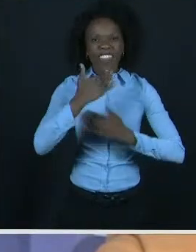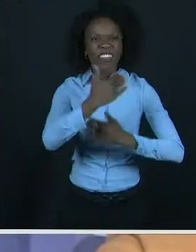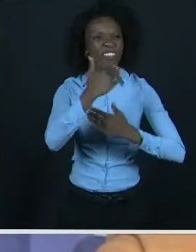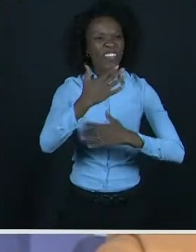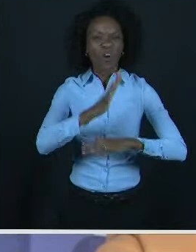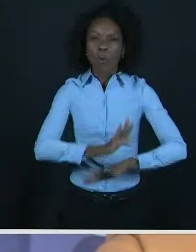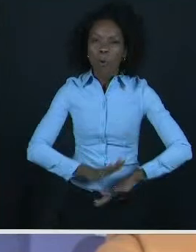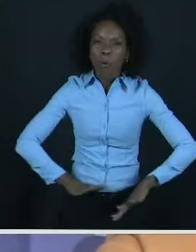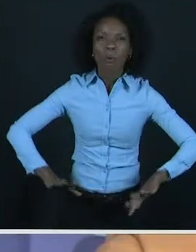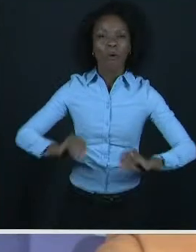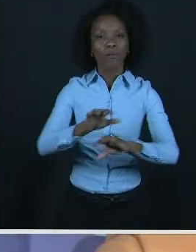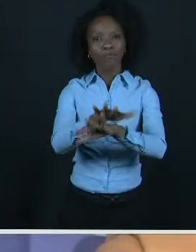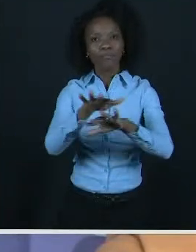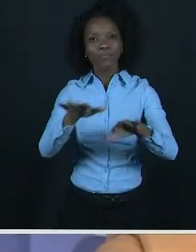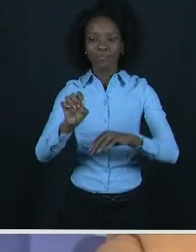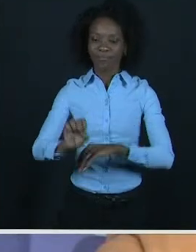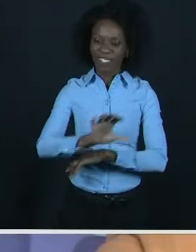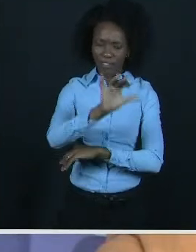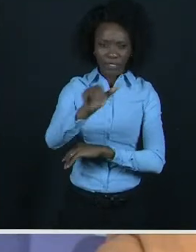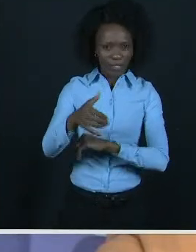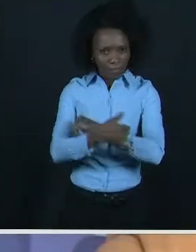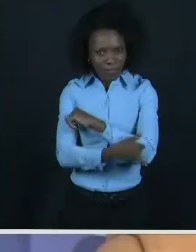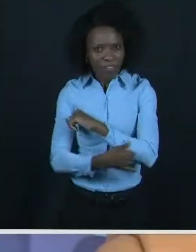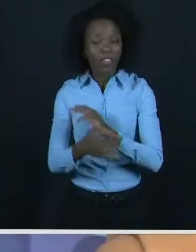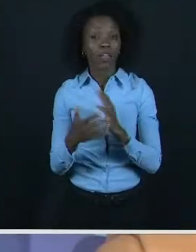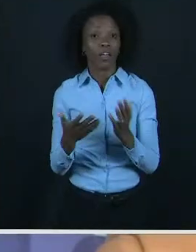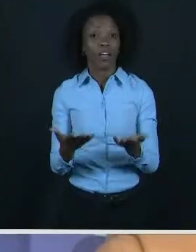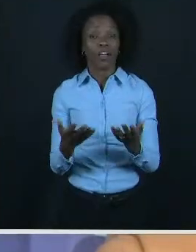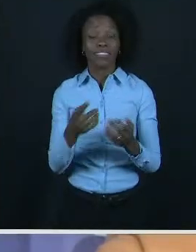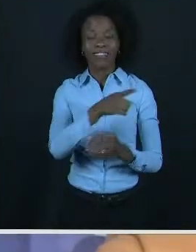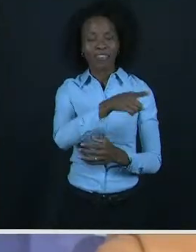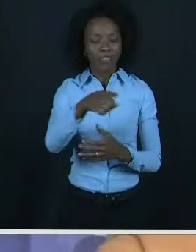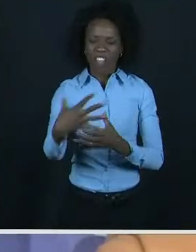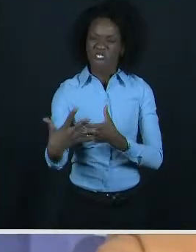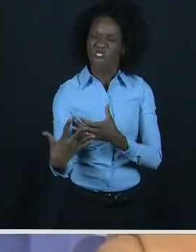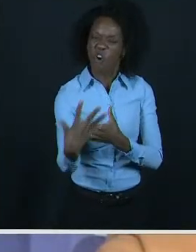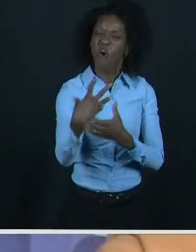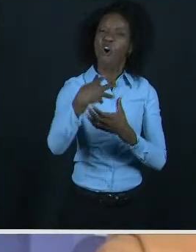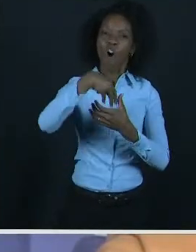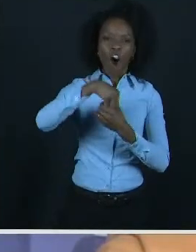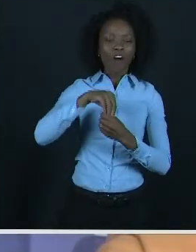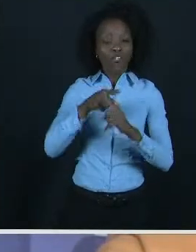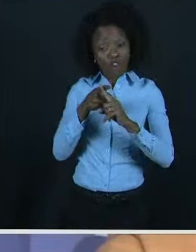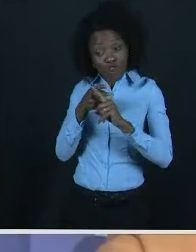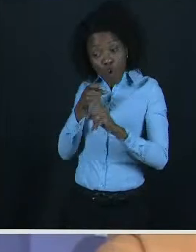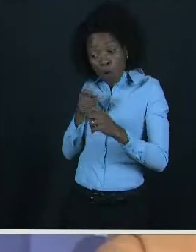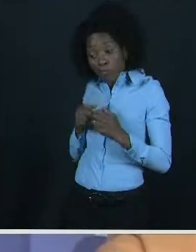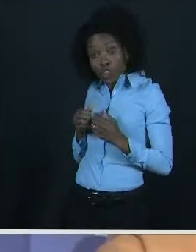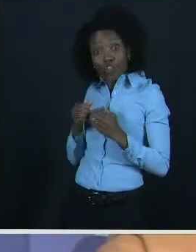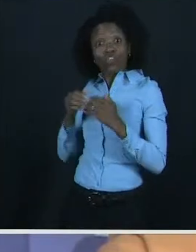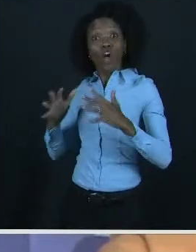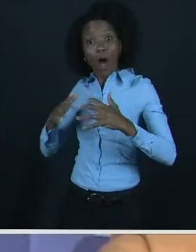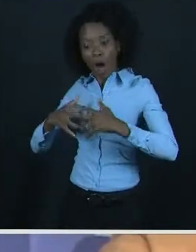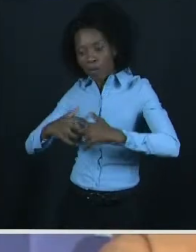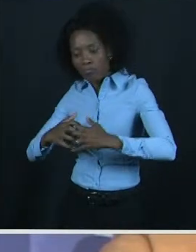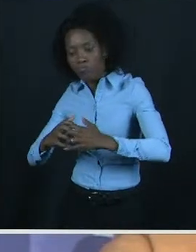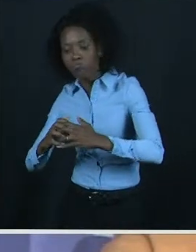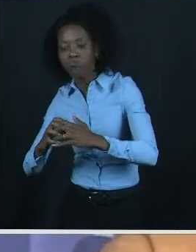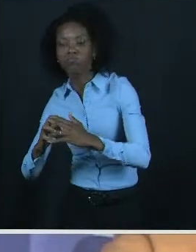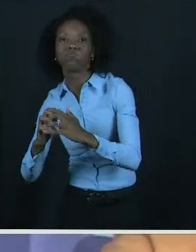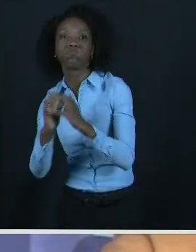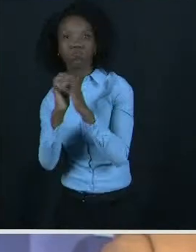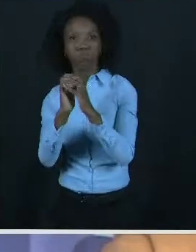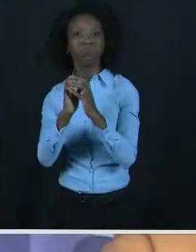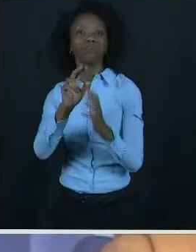from across society who have been involved throughout all the stages of the formulation of the National